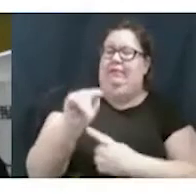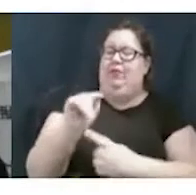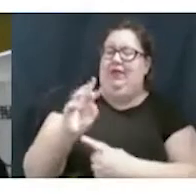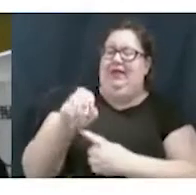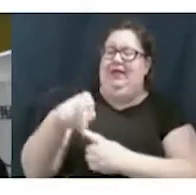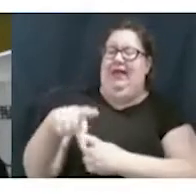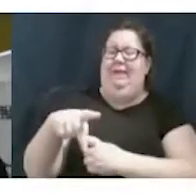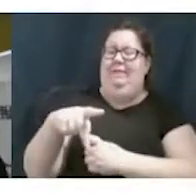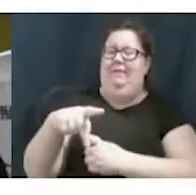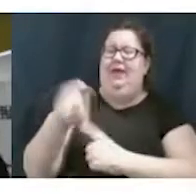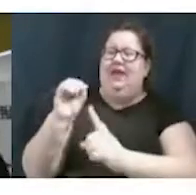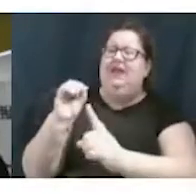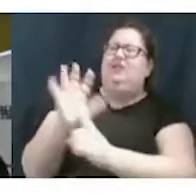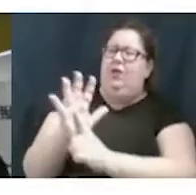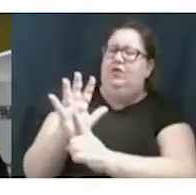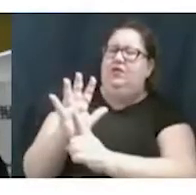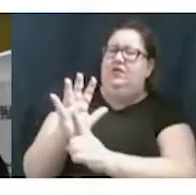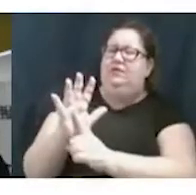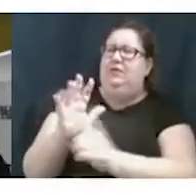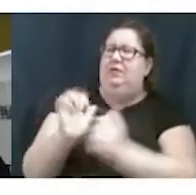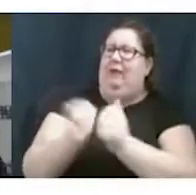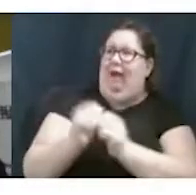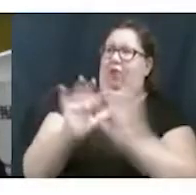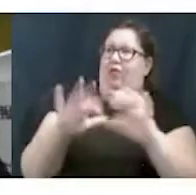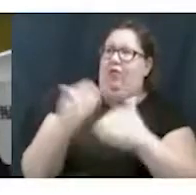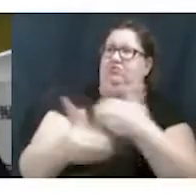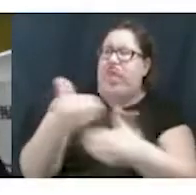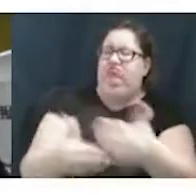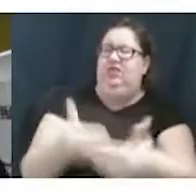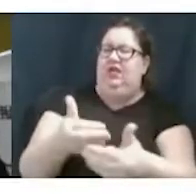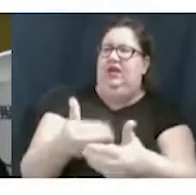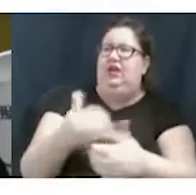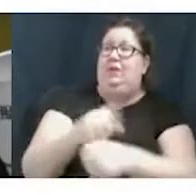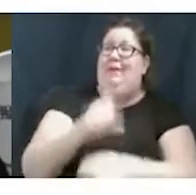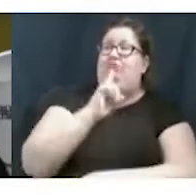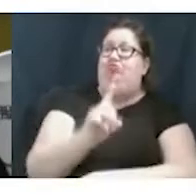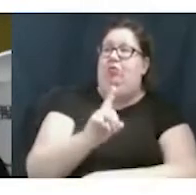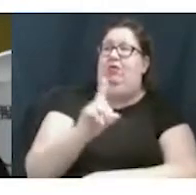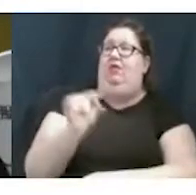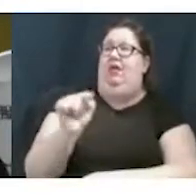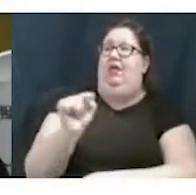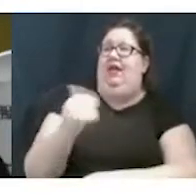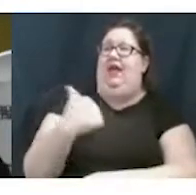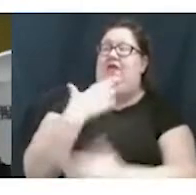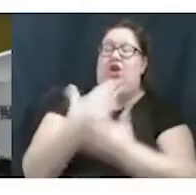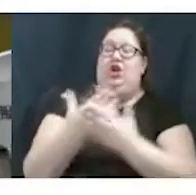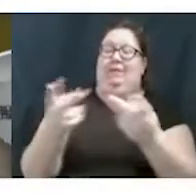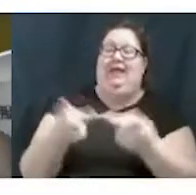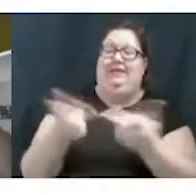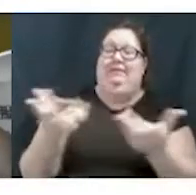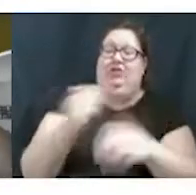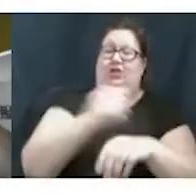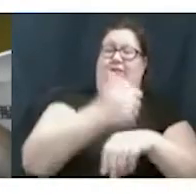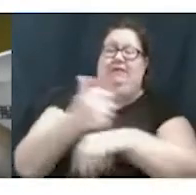exposes them early on to the nature of the course as well, to make sure that you've got good placements, if that makes